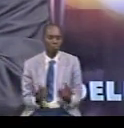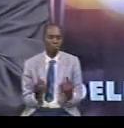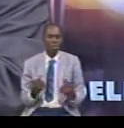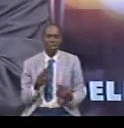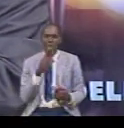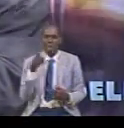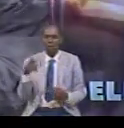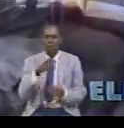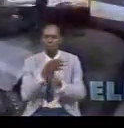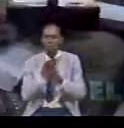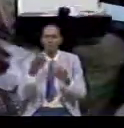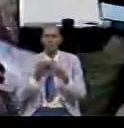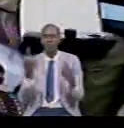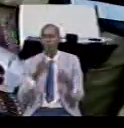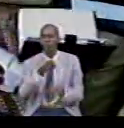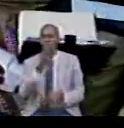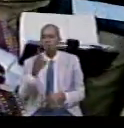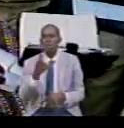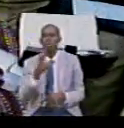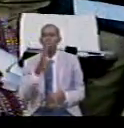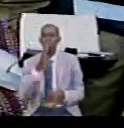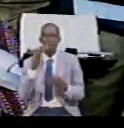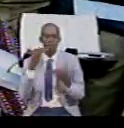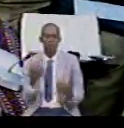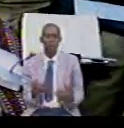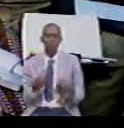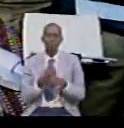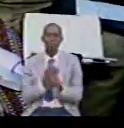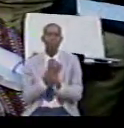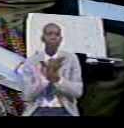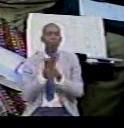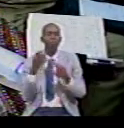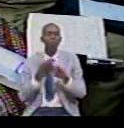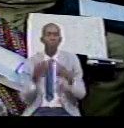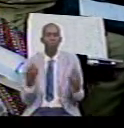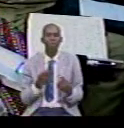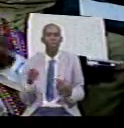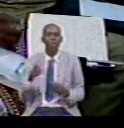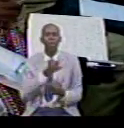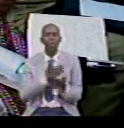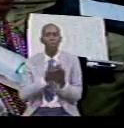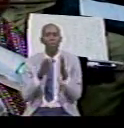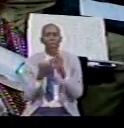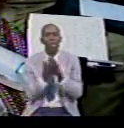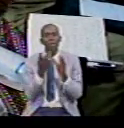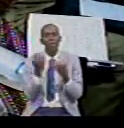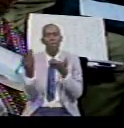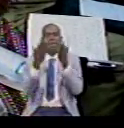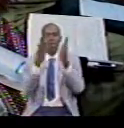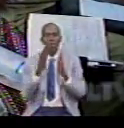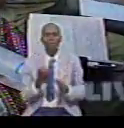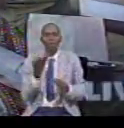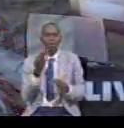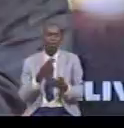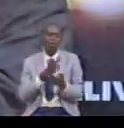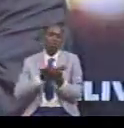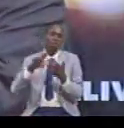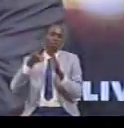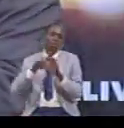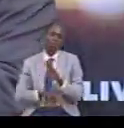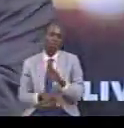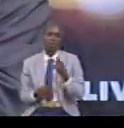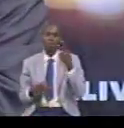you free from sin? Being then made free from sin, ye became the servants of righteousness. Look at